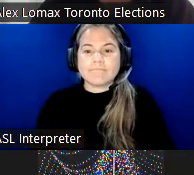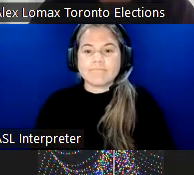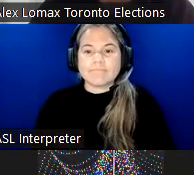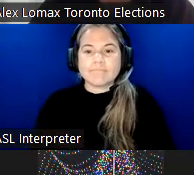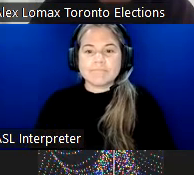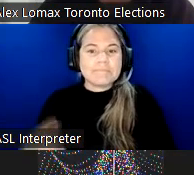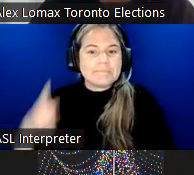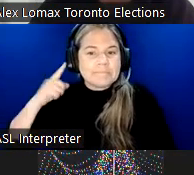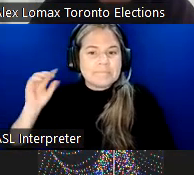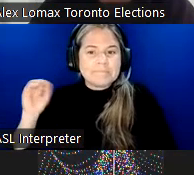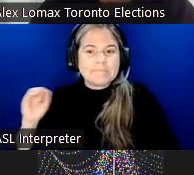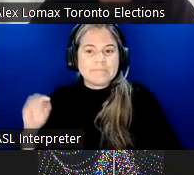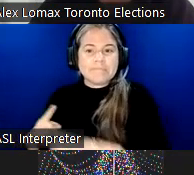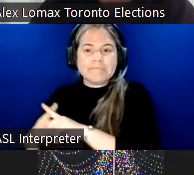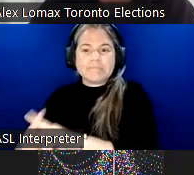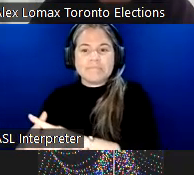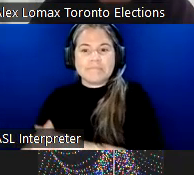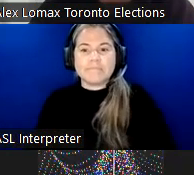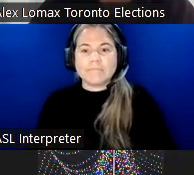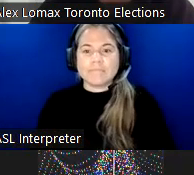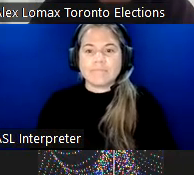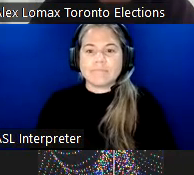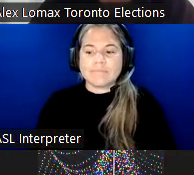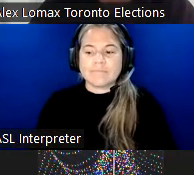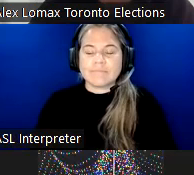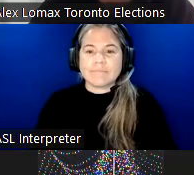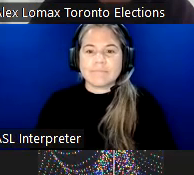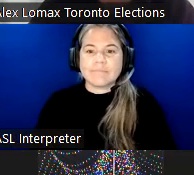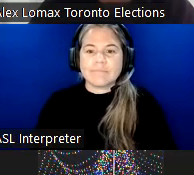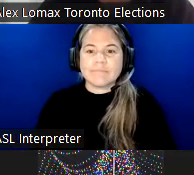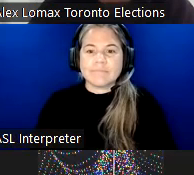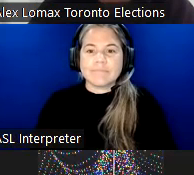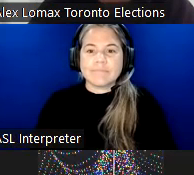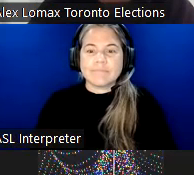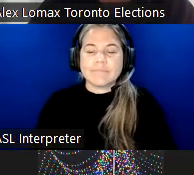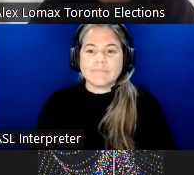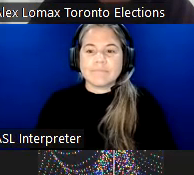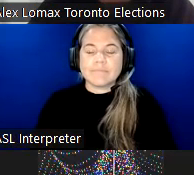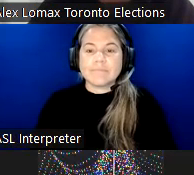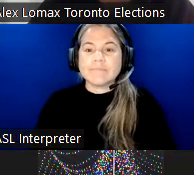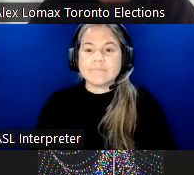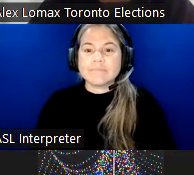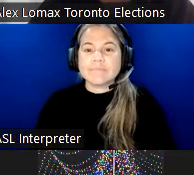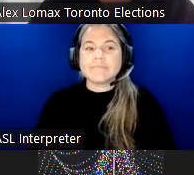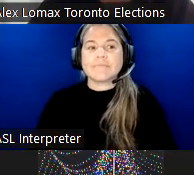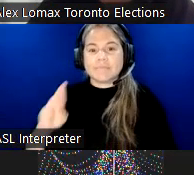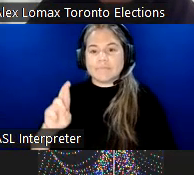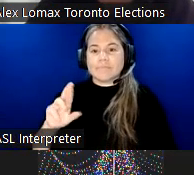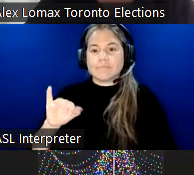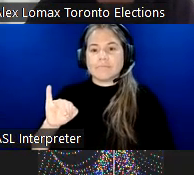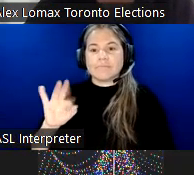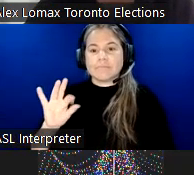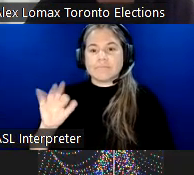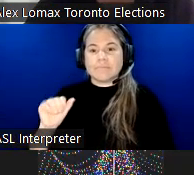Yes. My question is this, the candidates who were in